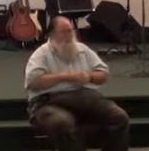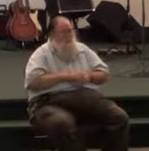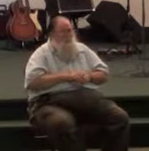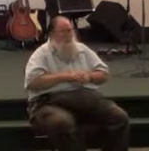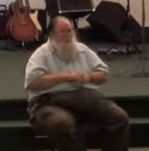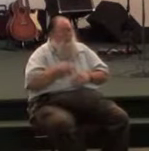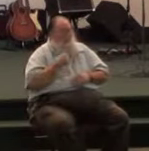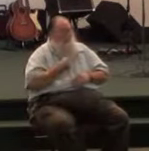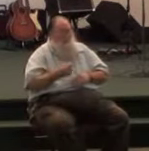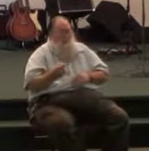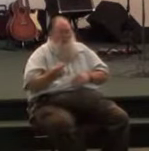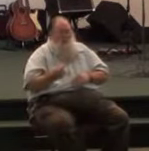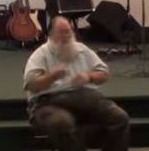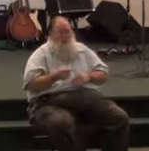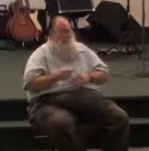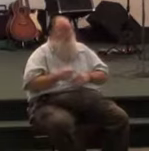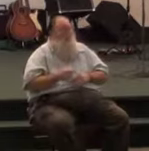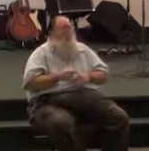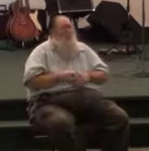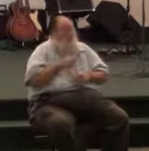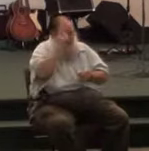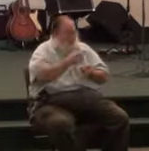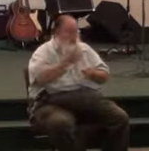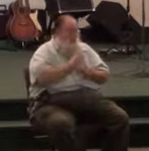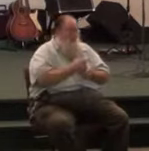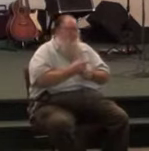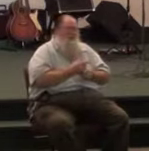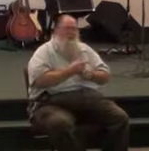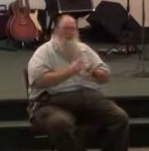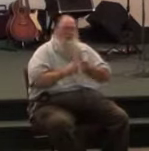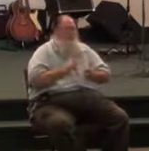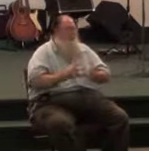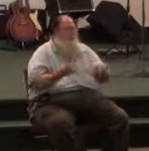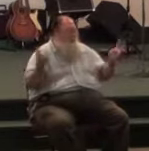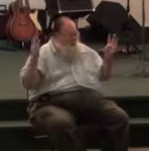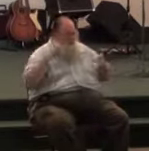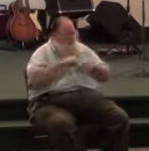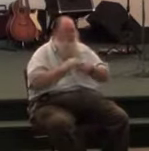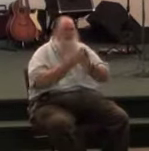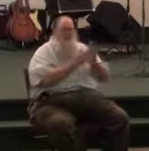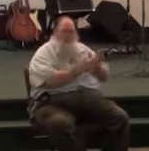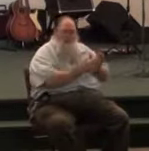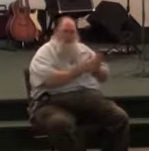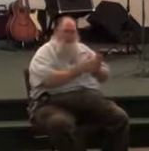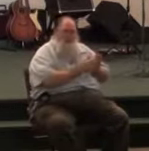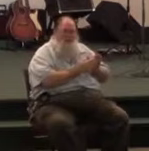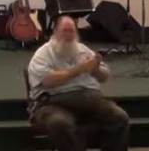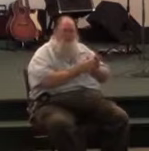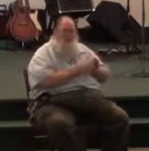And I'm telling you what, brothers and sisters, there are tons of people around us in this city and